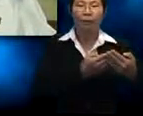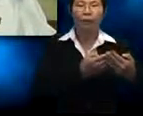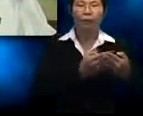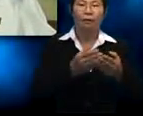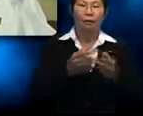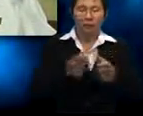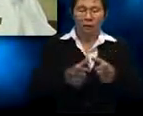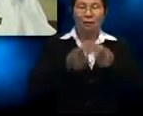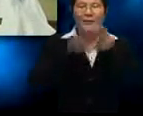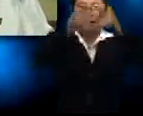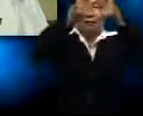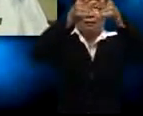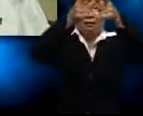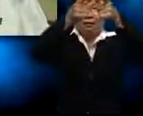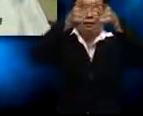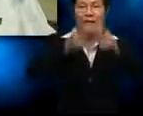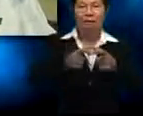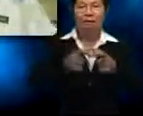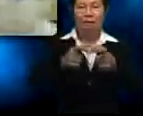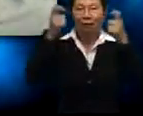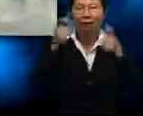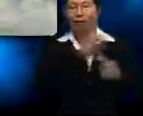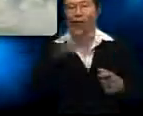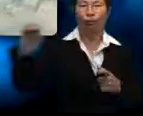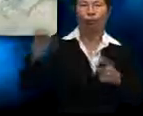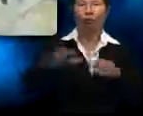cylinder suddenly?